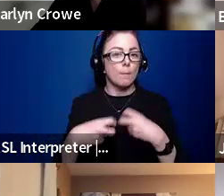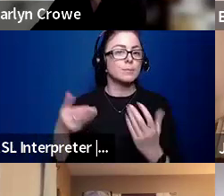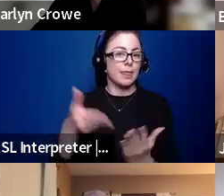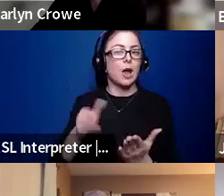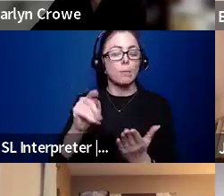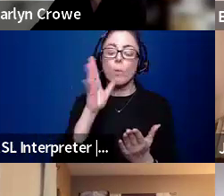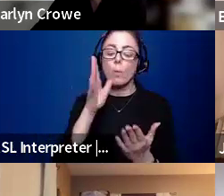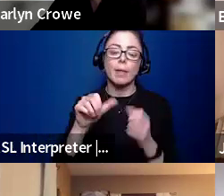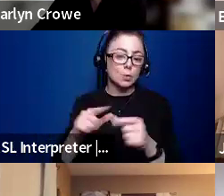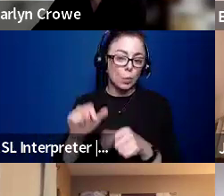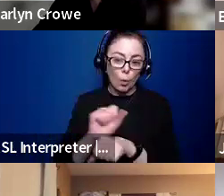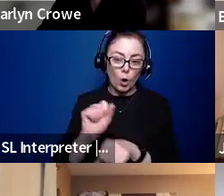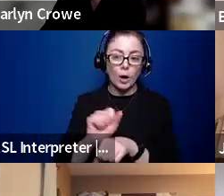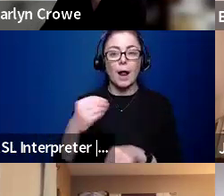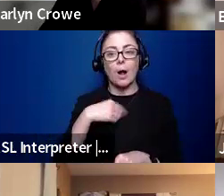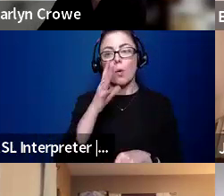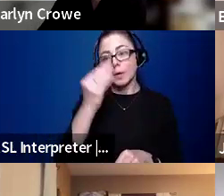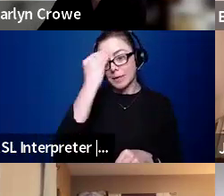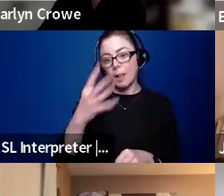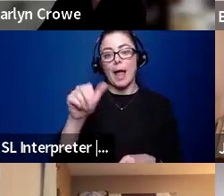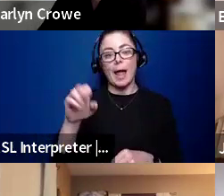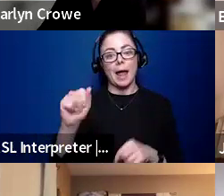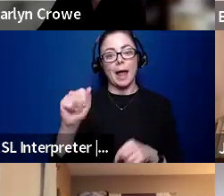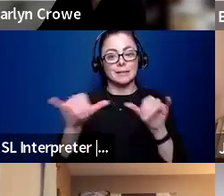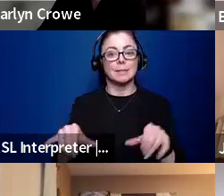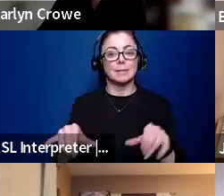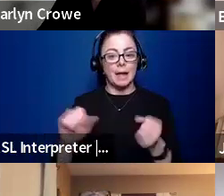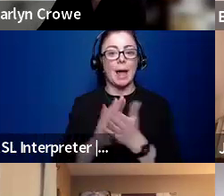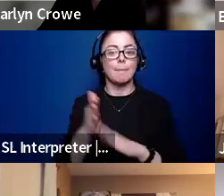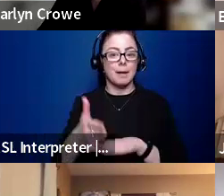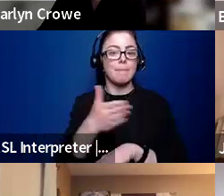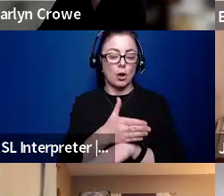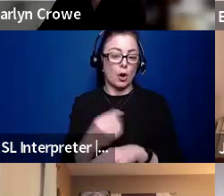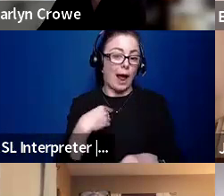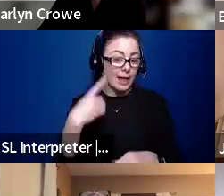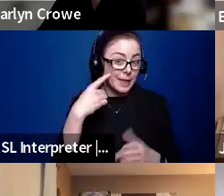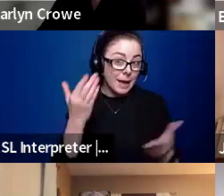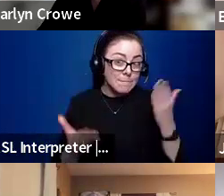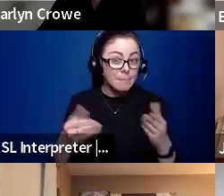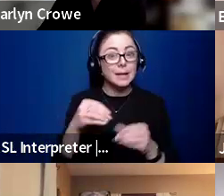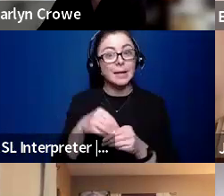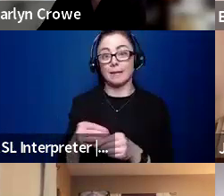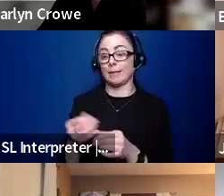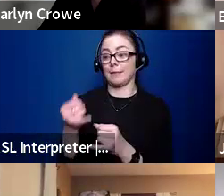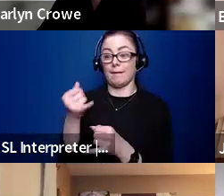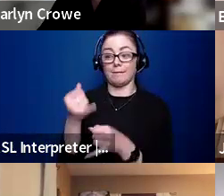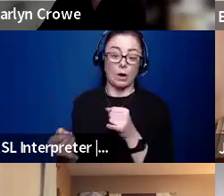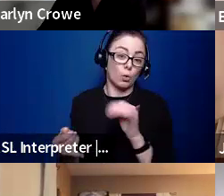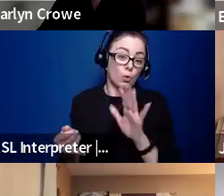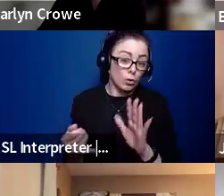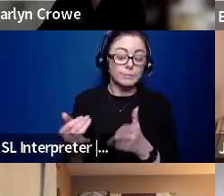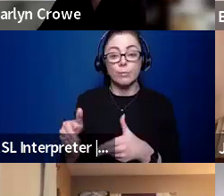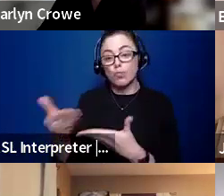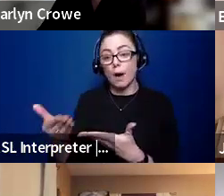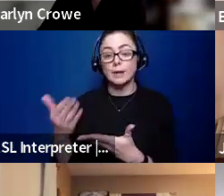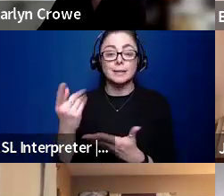continue to work. And I would tell you this, the AEA system can be better. And I think maybe in the final run here, just something for you to know,